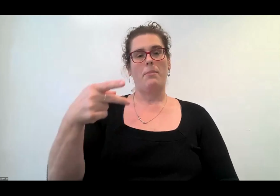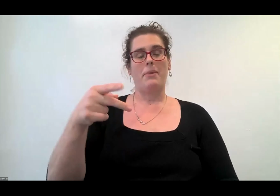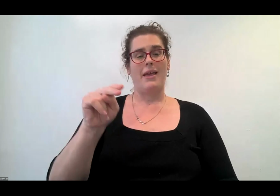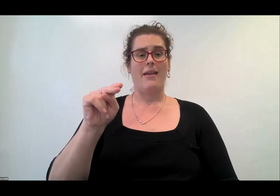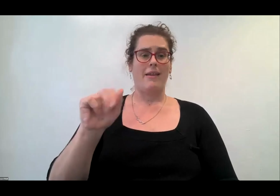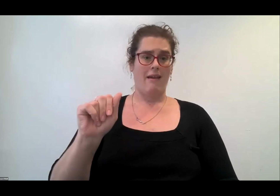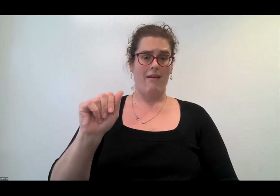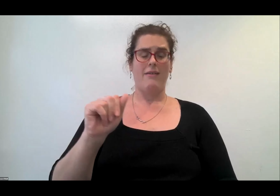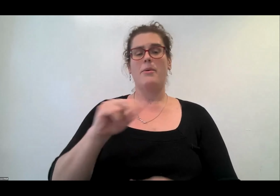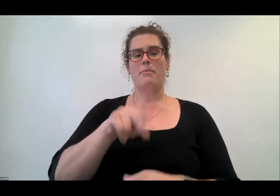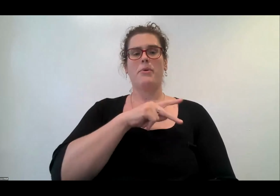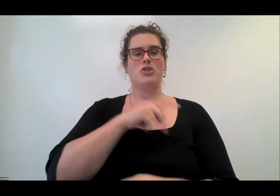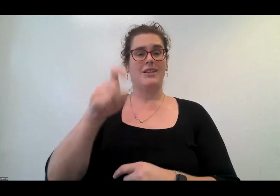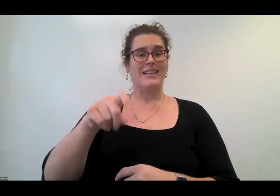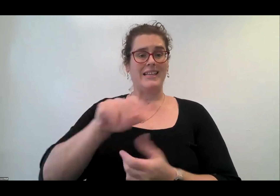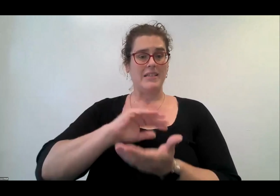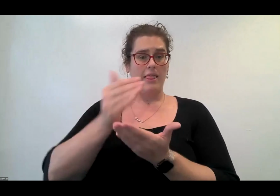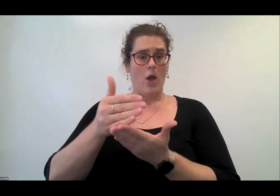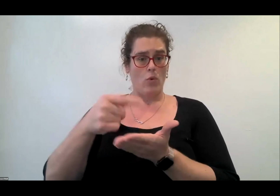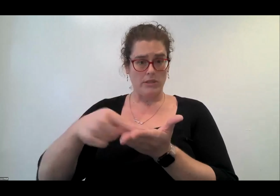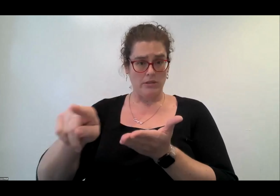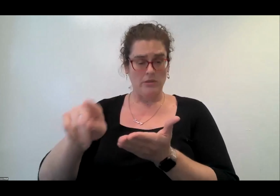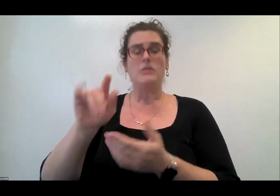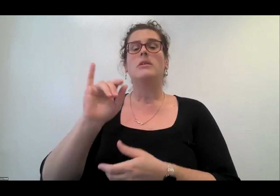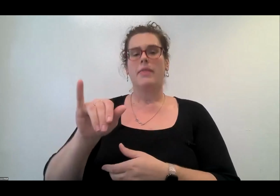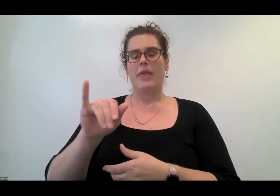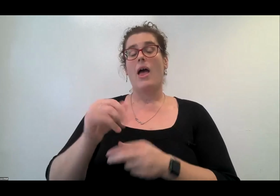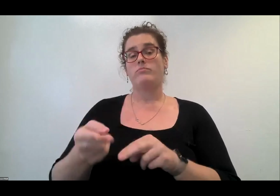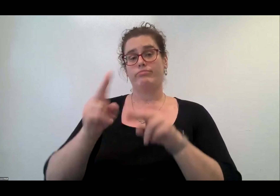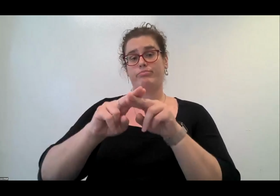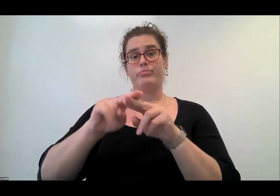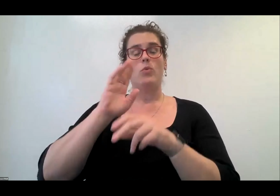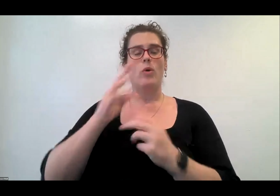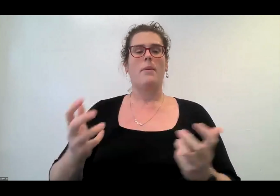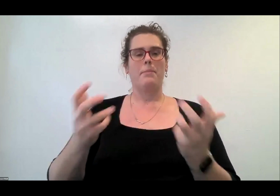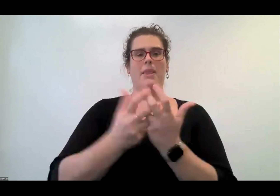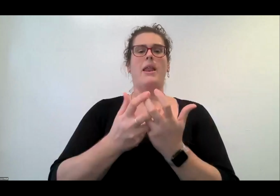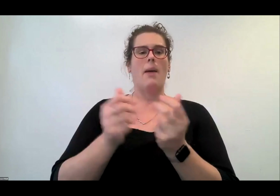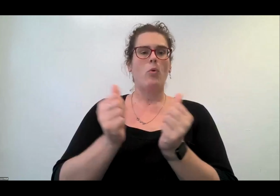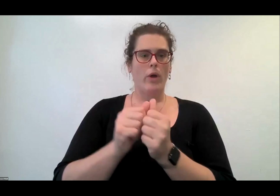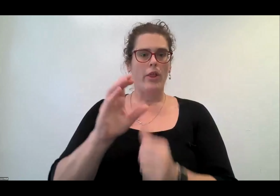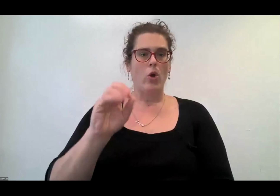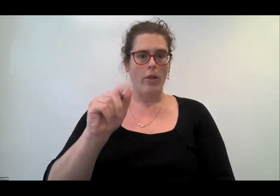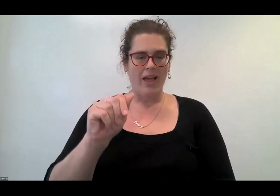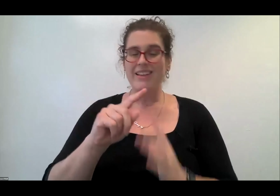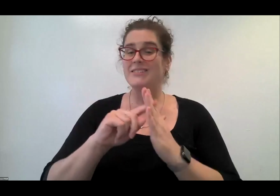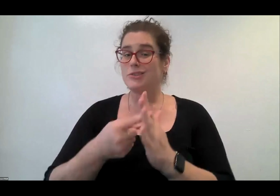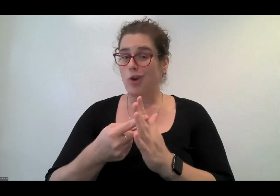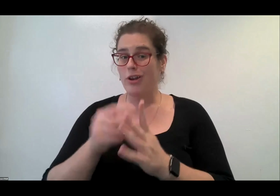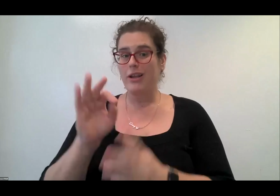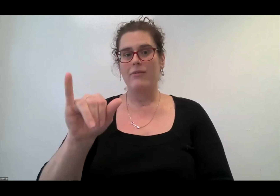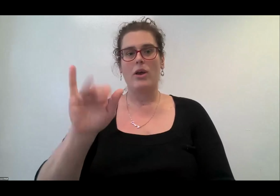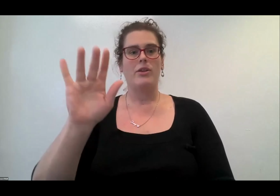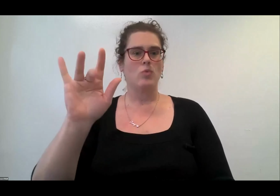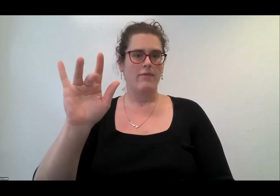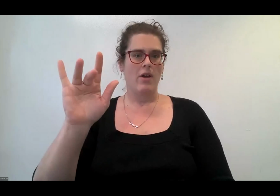allowance will be aligned with the COLA starting in fiscal year 25, but